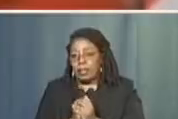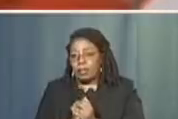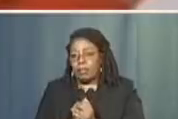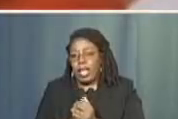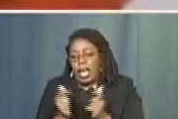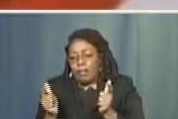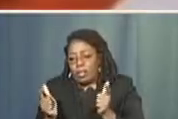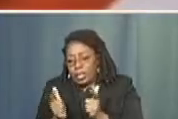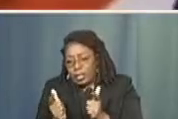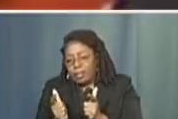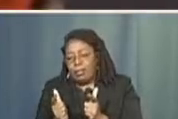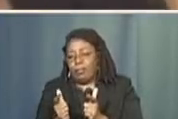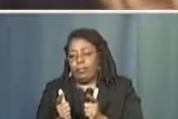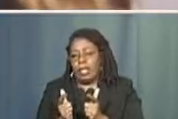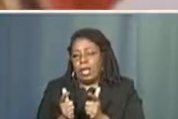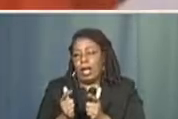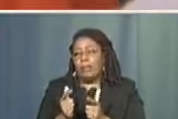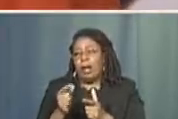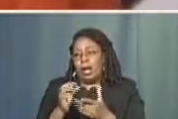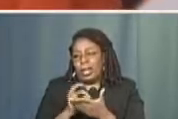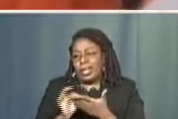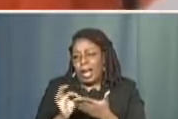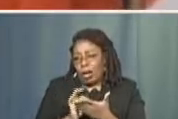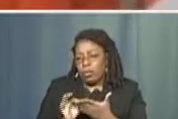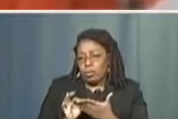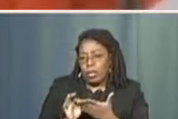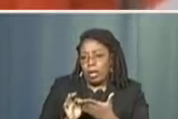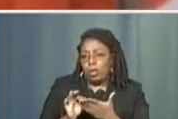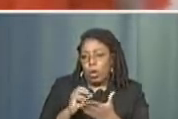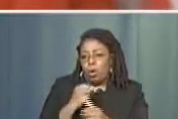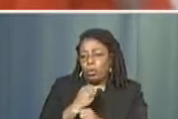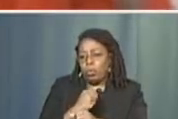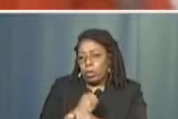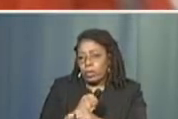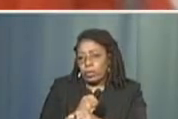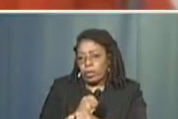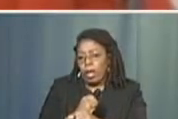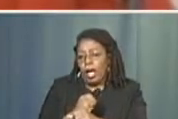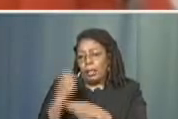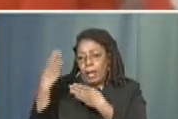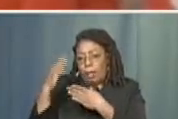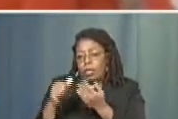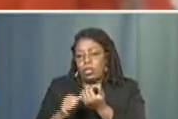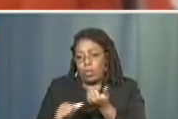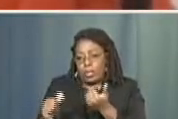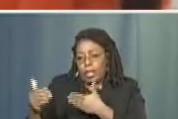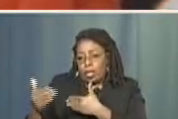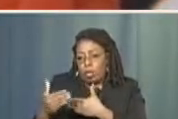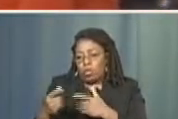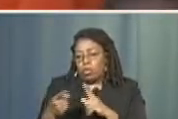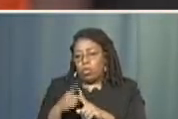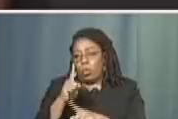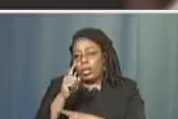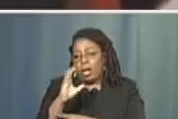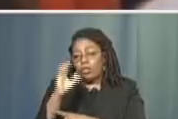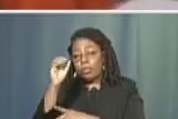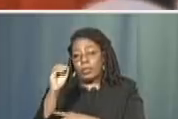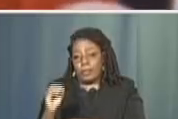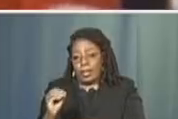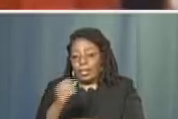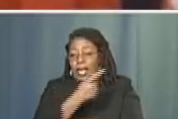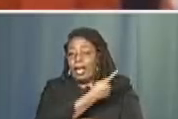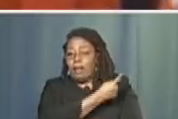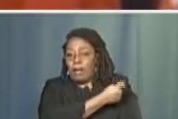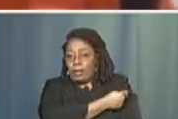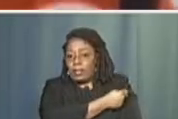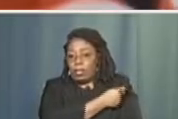counts, and it really shows the effort of Bahamas Waste to get close to 100% vaccination